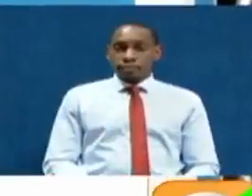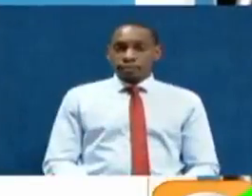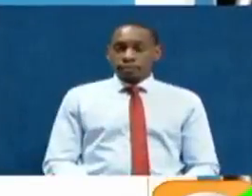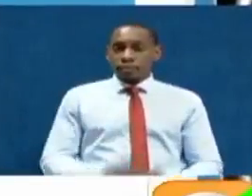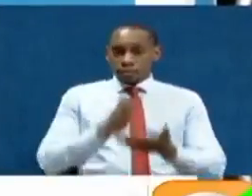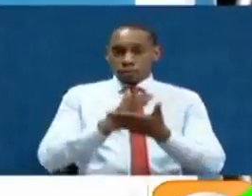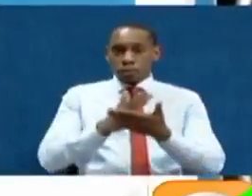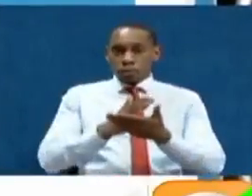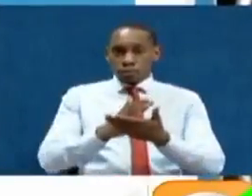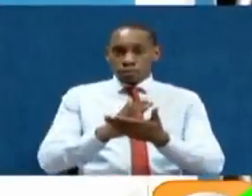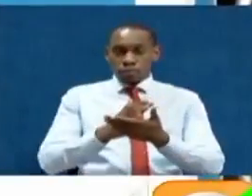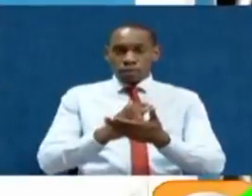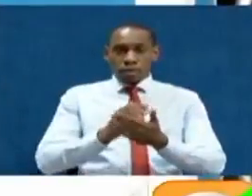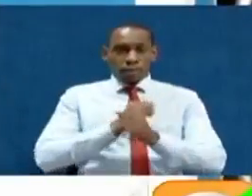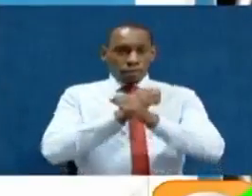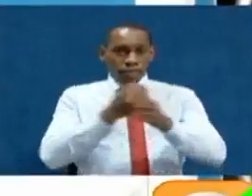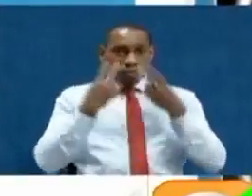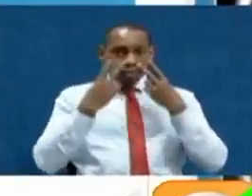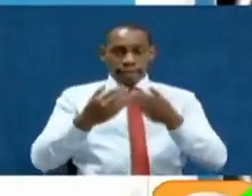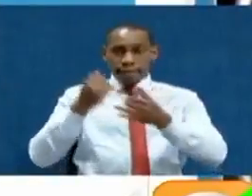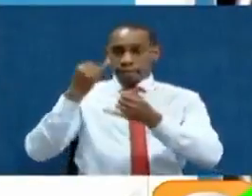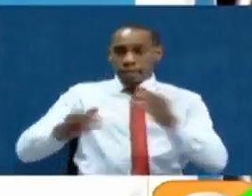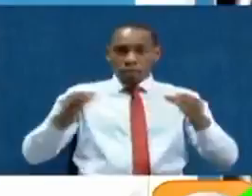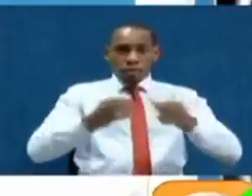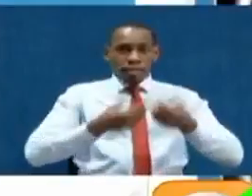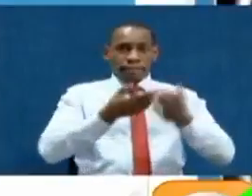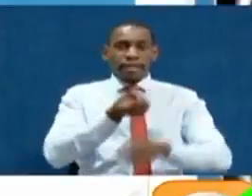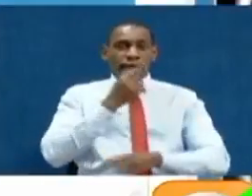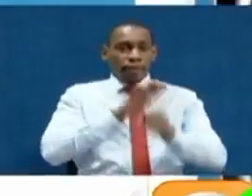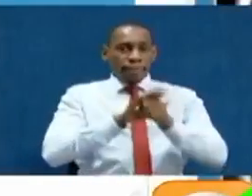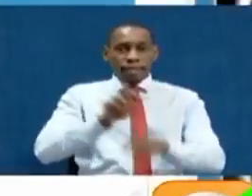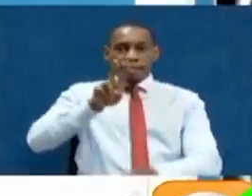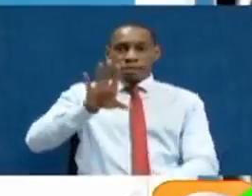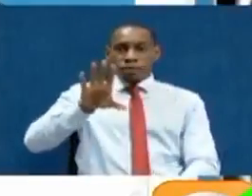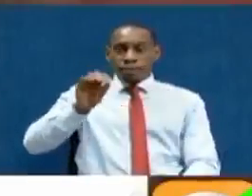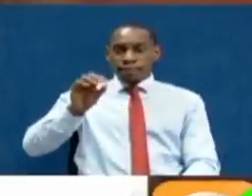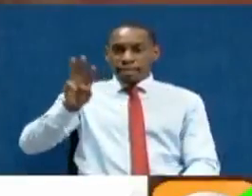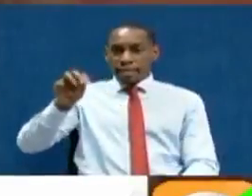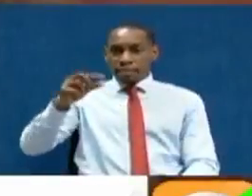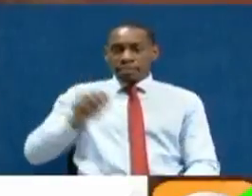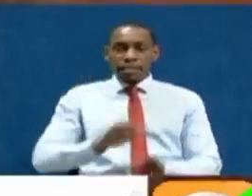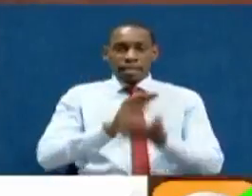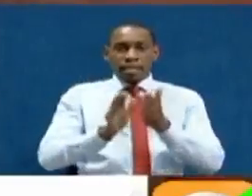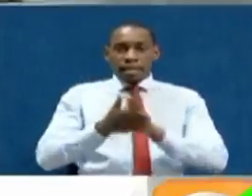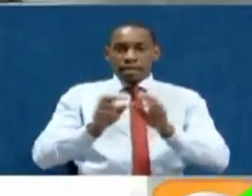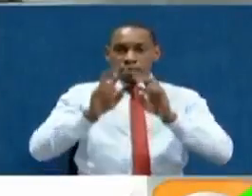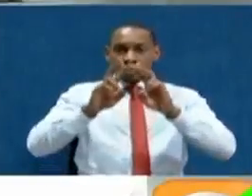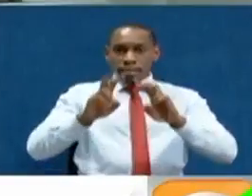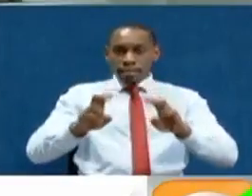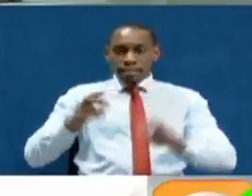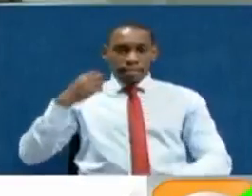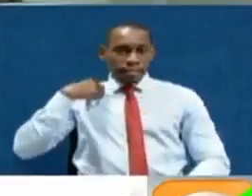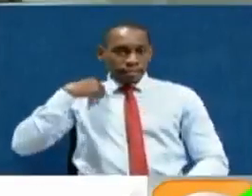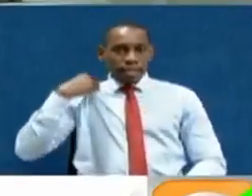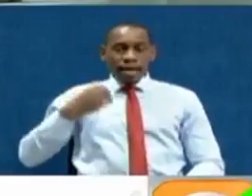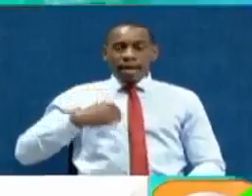The highest antibody production was noted in the last group, which was given a higher dose of 250 micrograms. No study volunteers